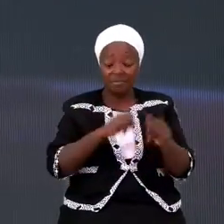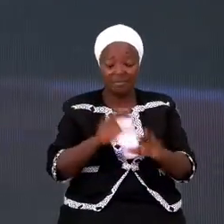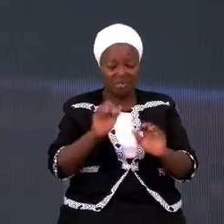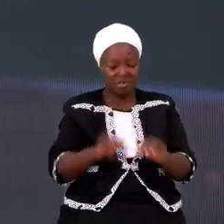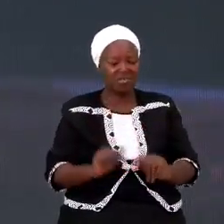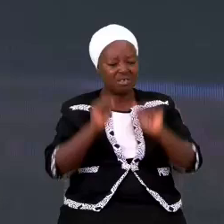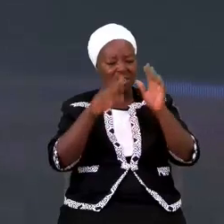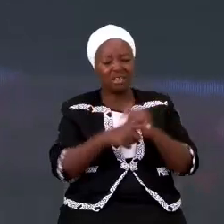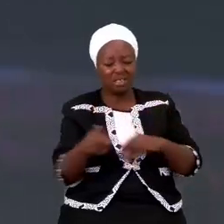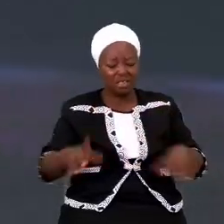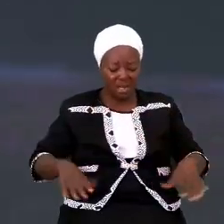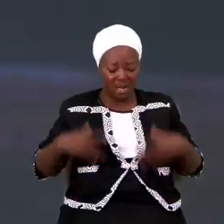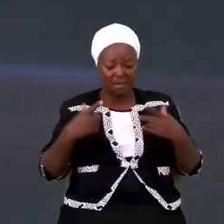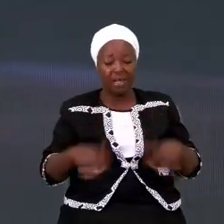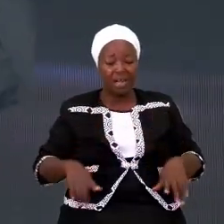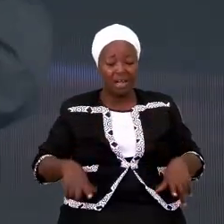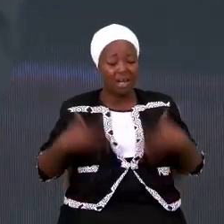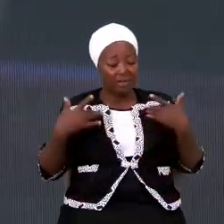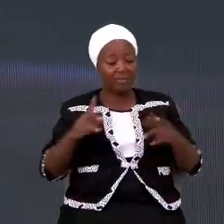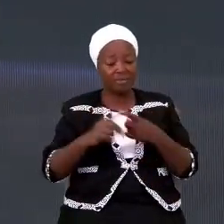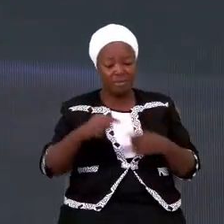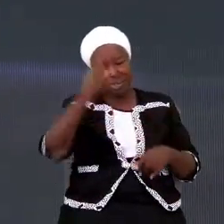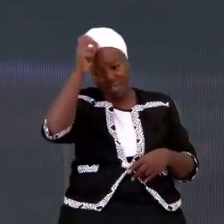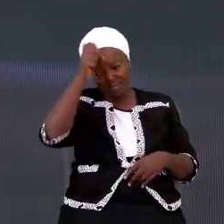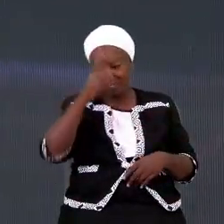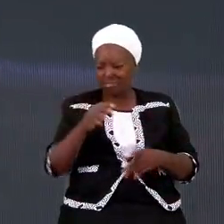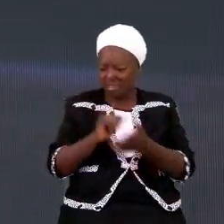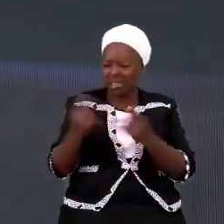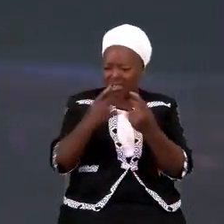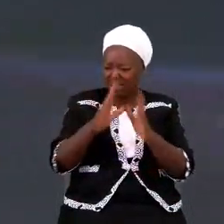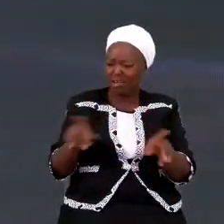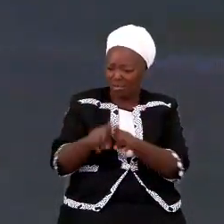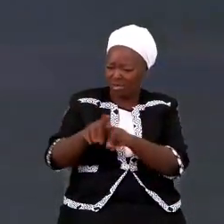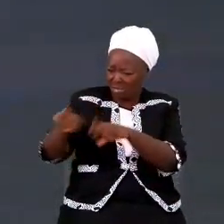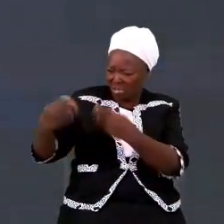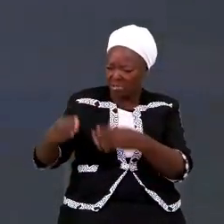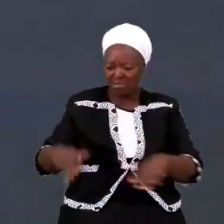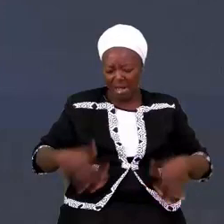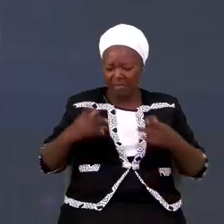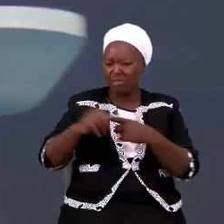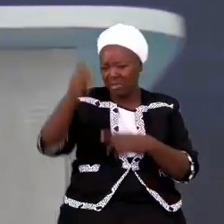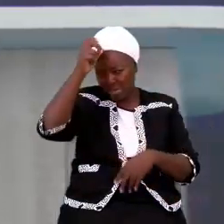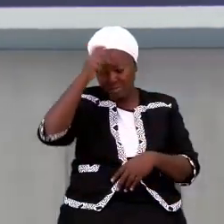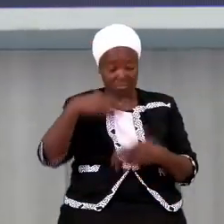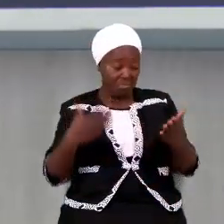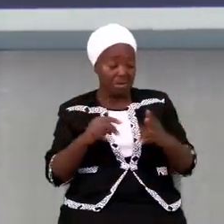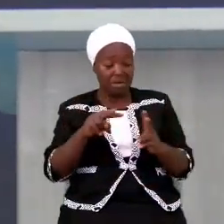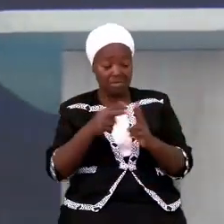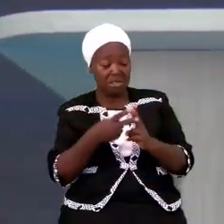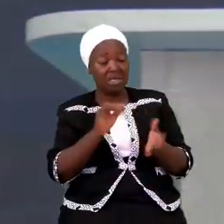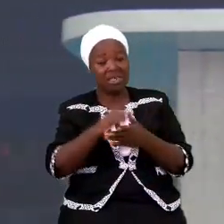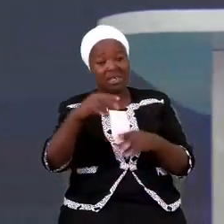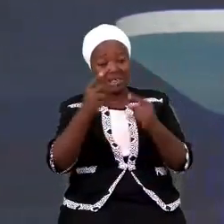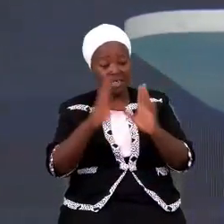to church, whether that sinner claims to be a man, a woman of the Bible or not, there's nothing peculiar